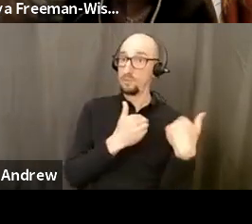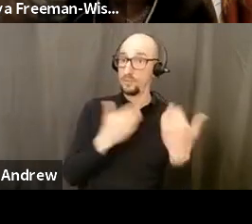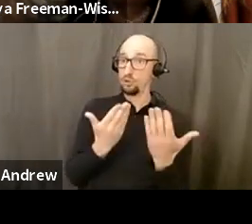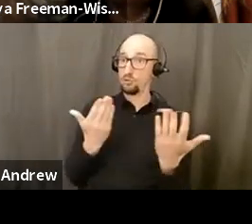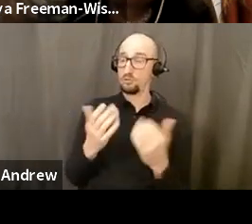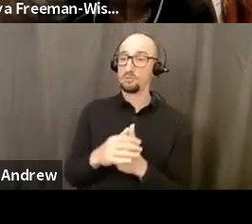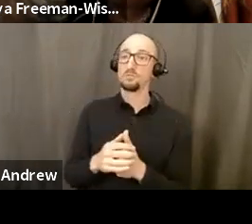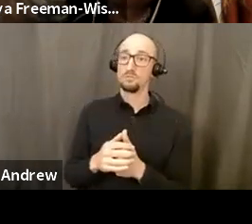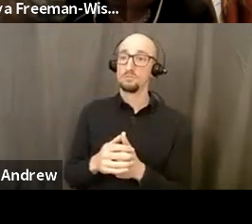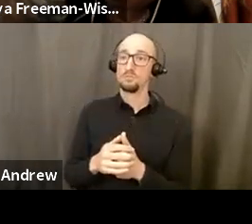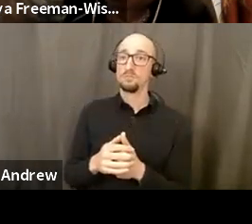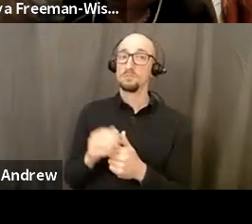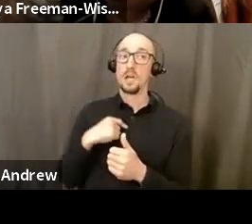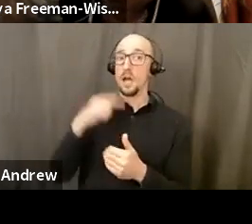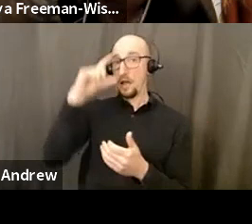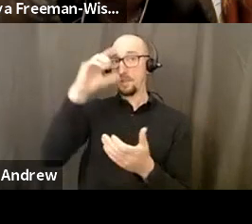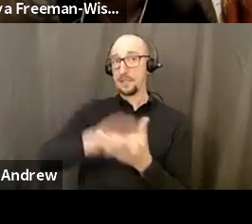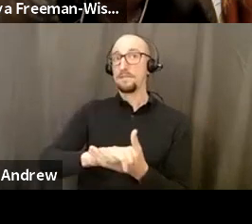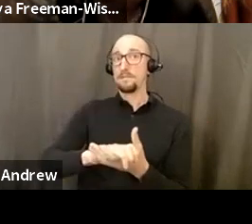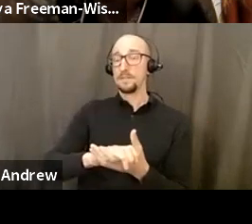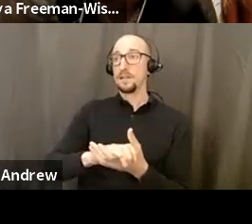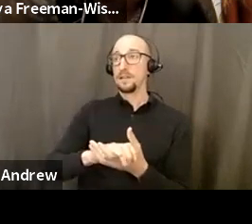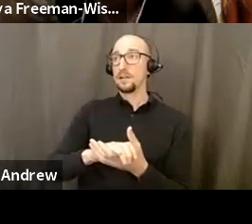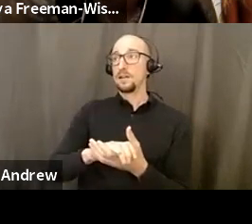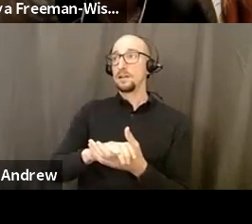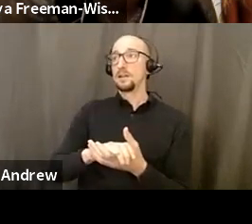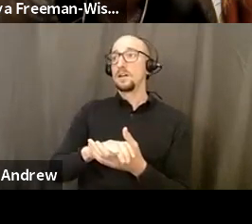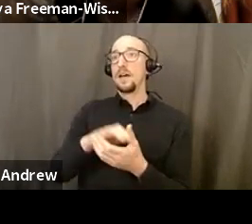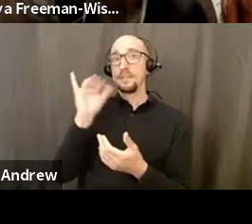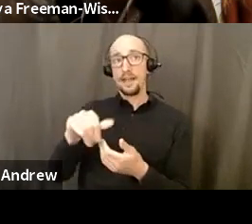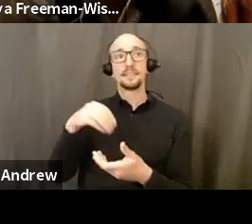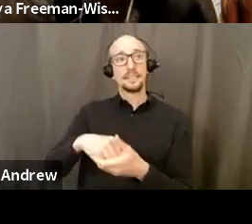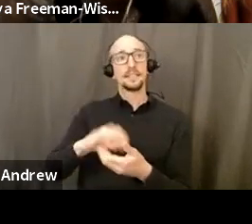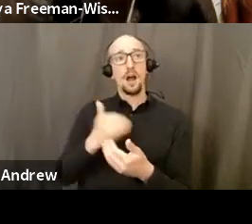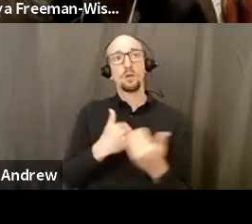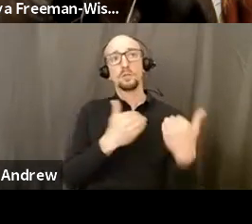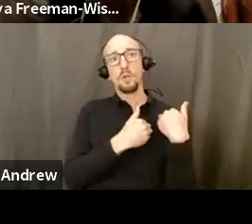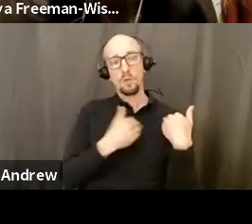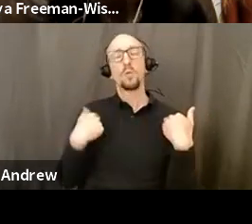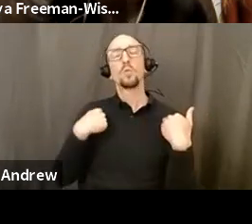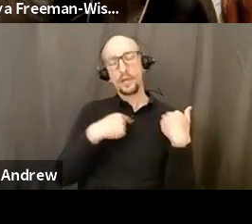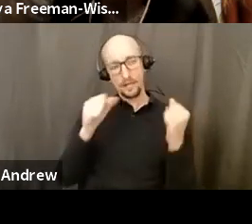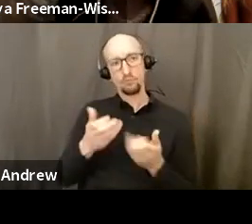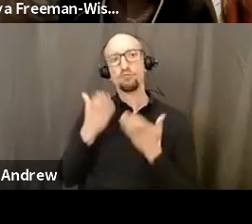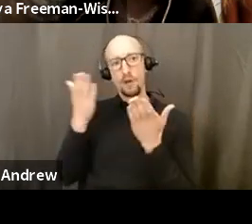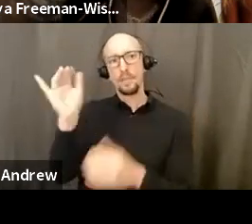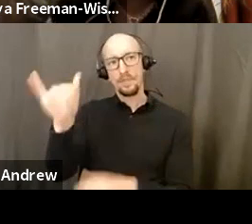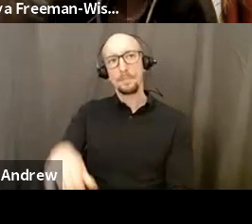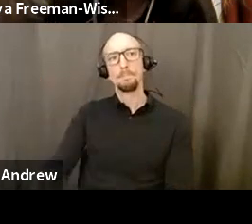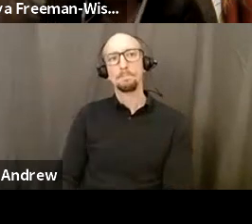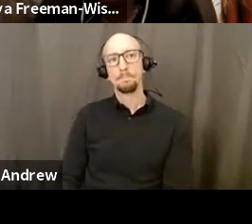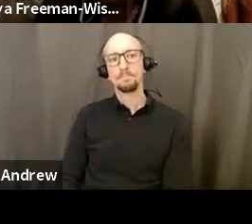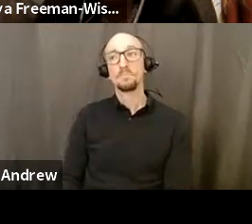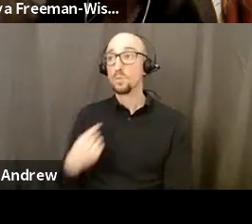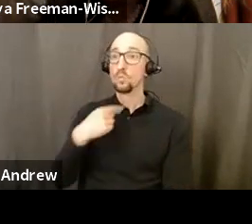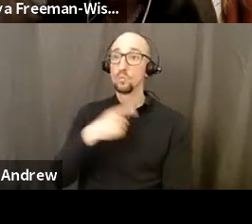I do believe that it is within the purview of our charge to make that recommendation, and that